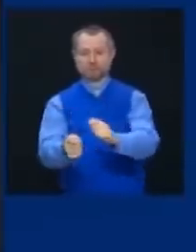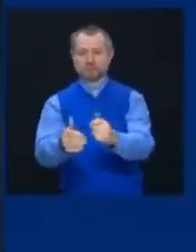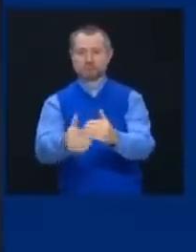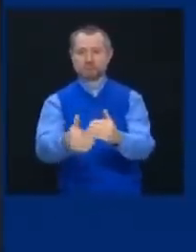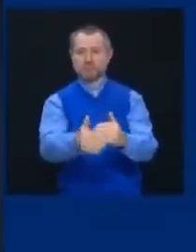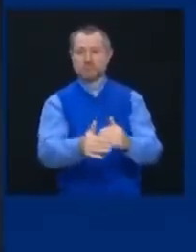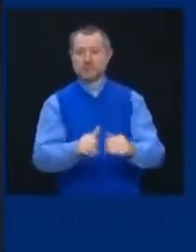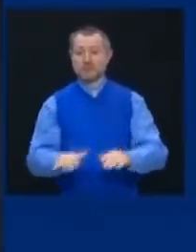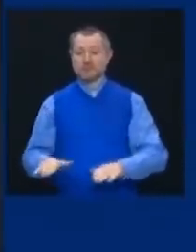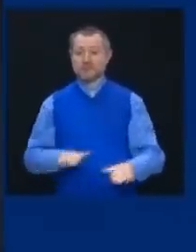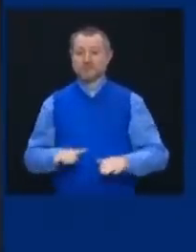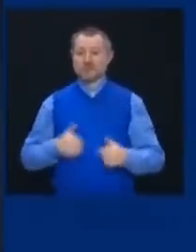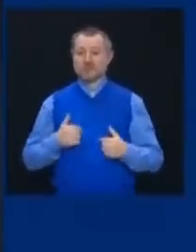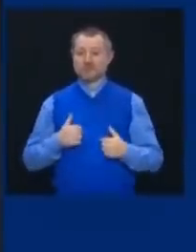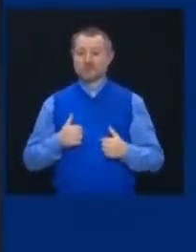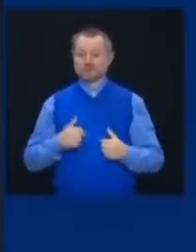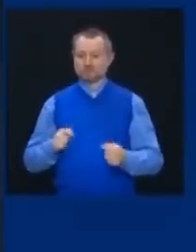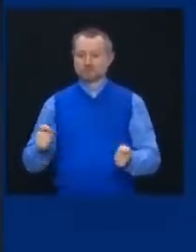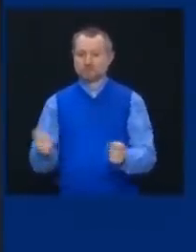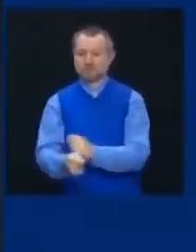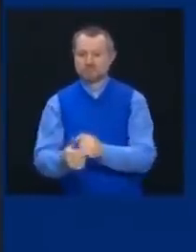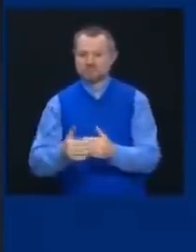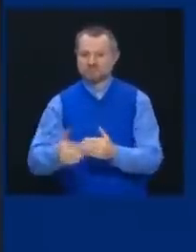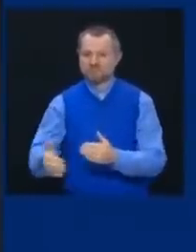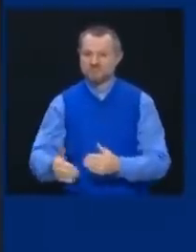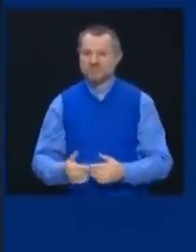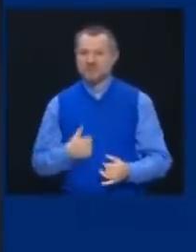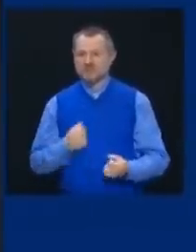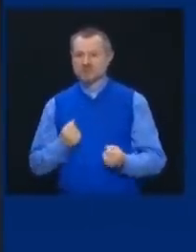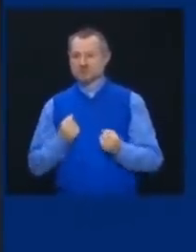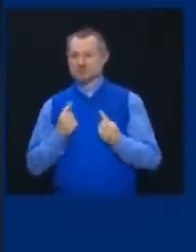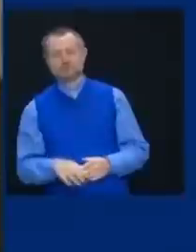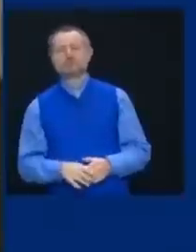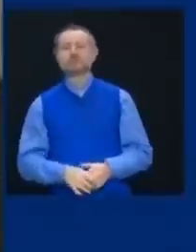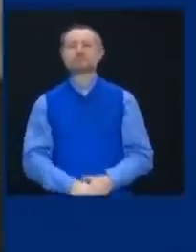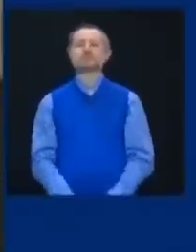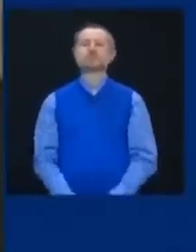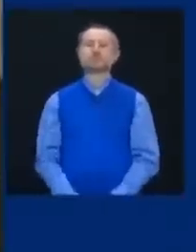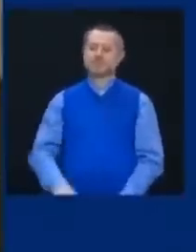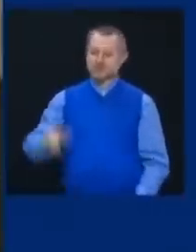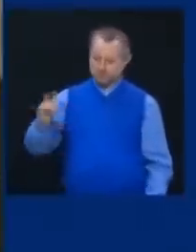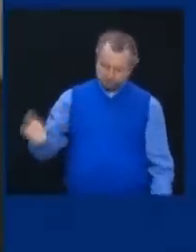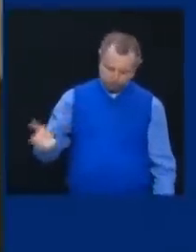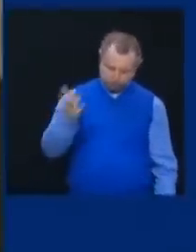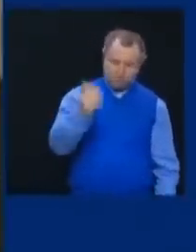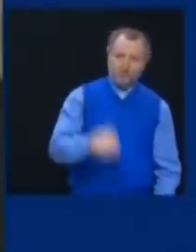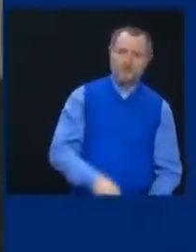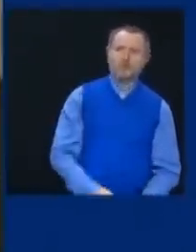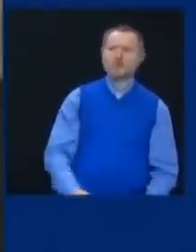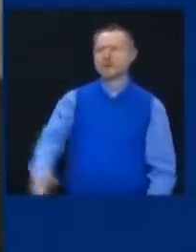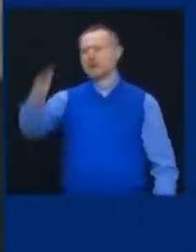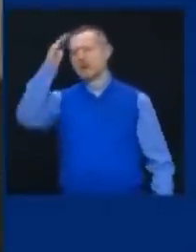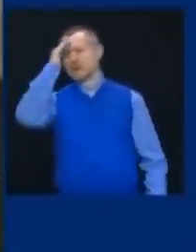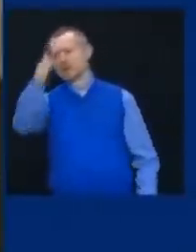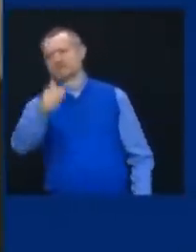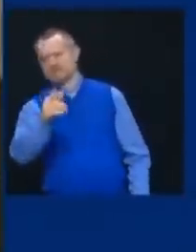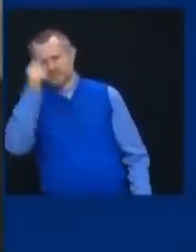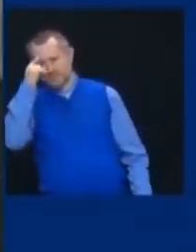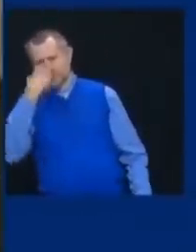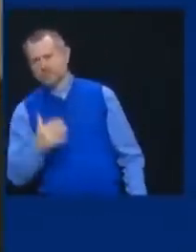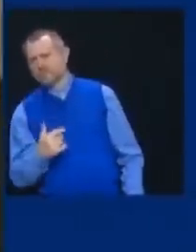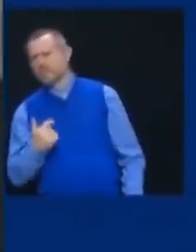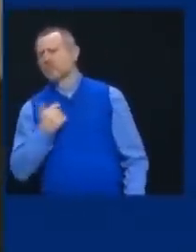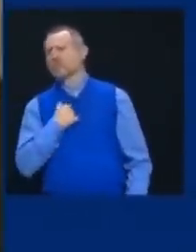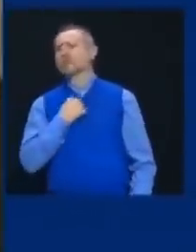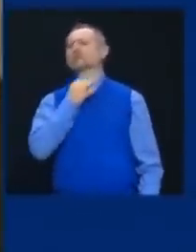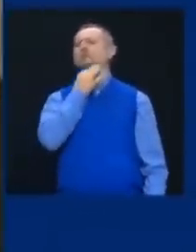behavior has changed. And I get it, and I'm gonna learn from it. Hi, Governor. I was curious, and I